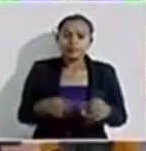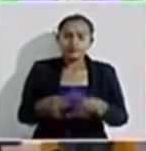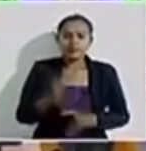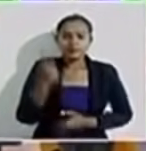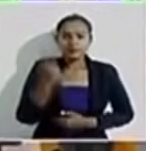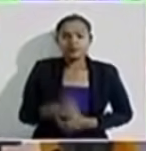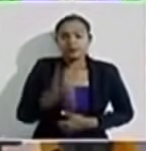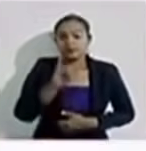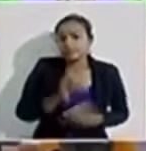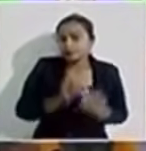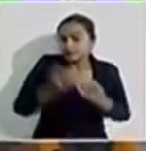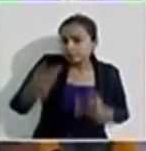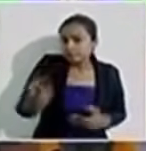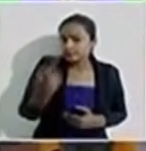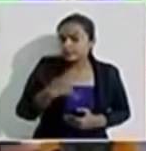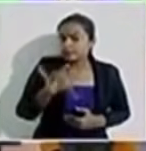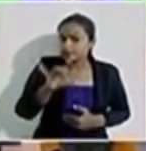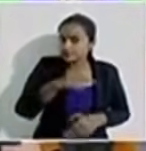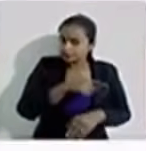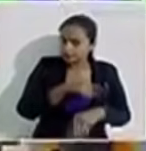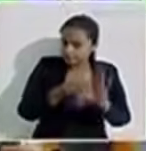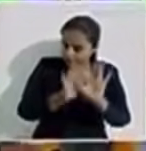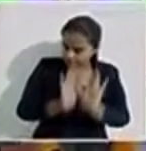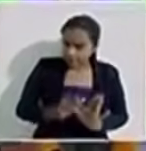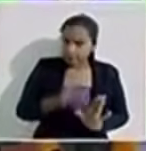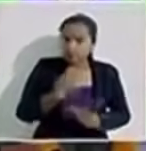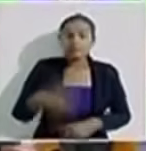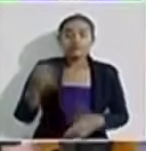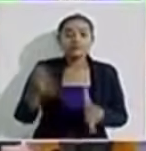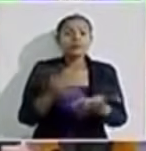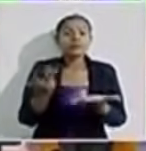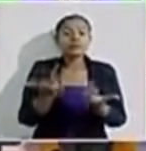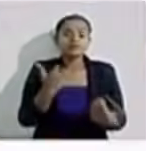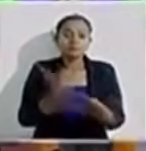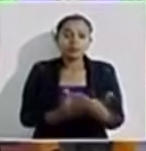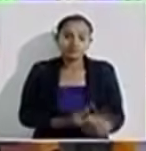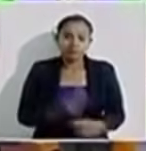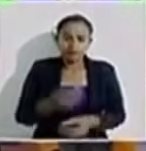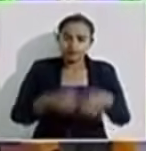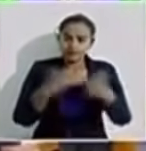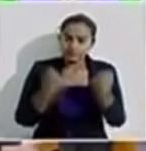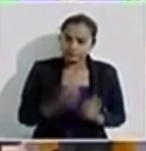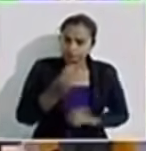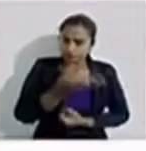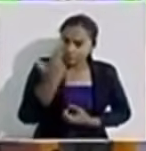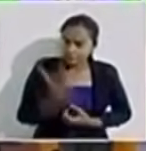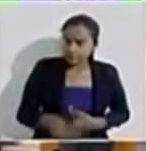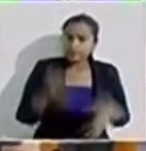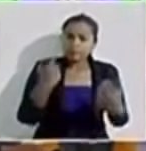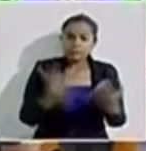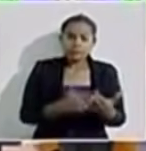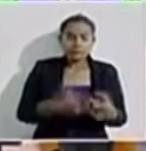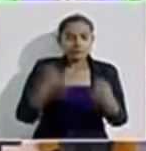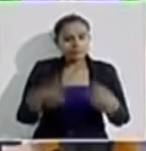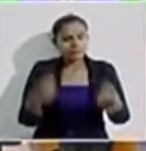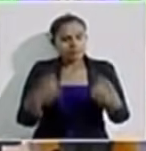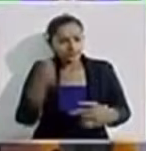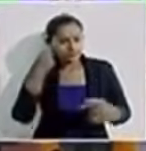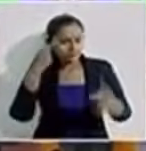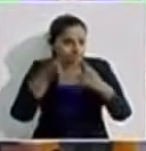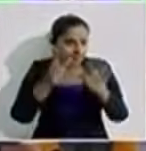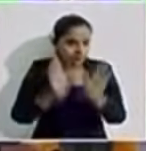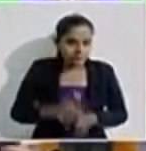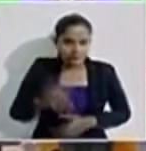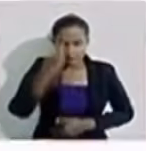A forensic audit report was made through this commission. The report raised various concerns regarding these frauds and irregularities and